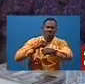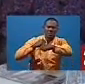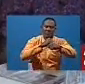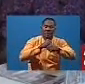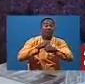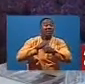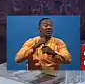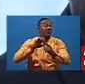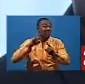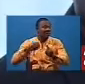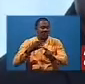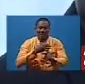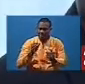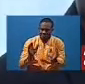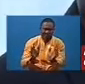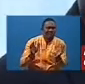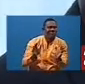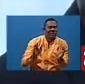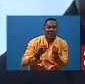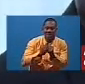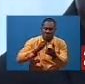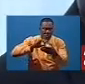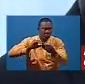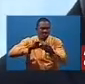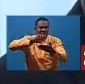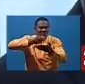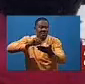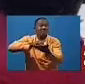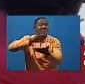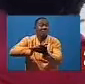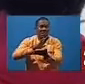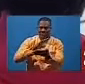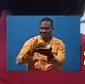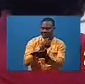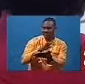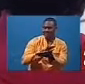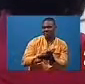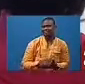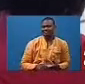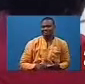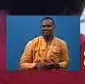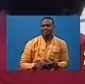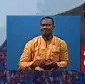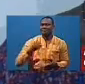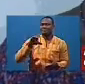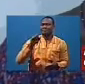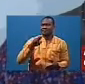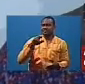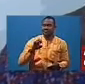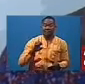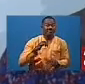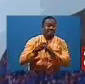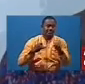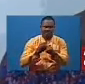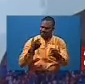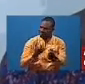environment and promote livelihood through its reportage. The Assistant Country Director of CARE International Ghana, Christine